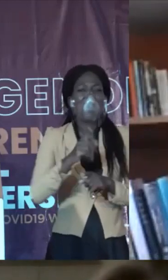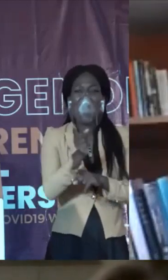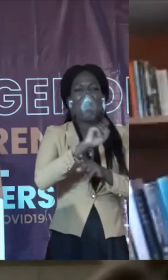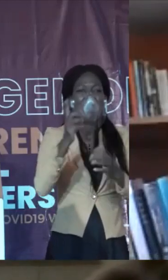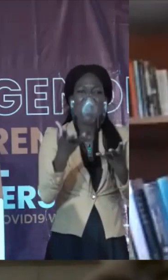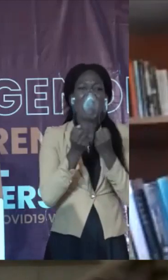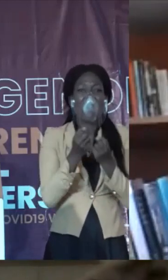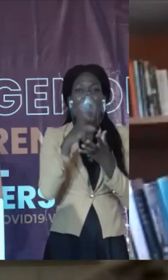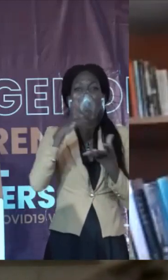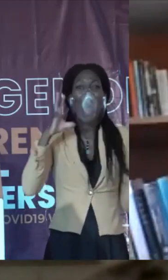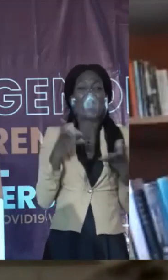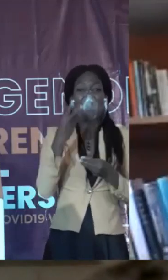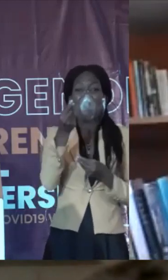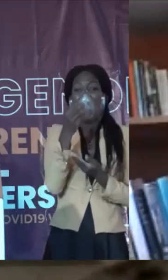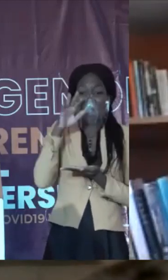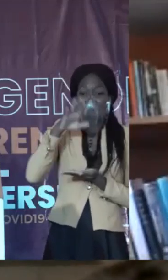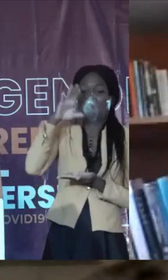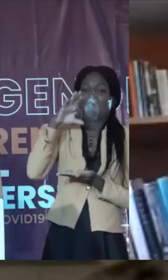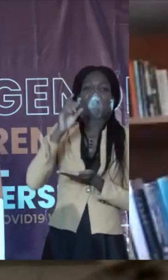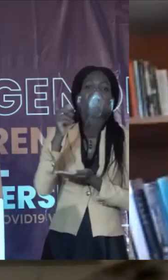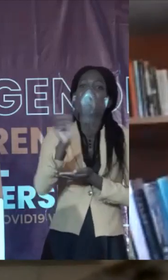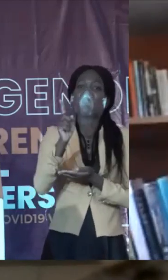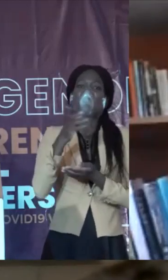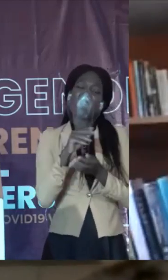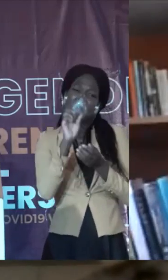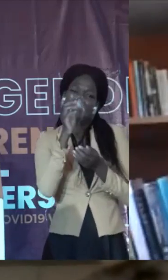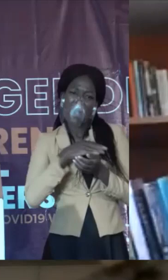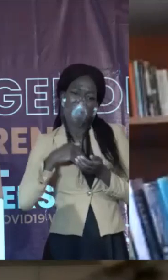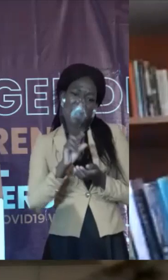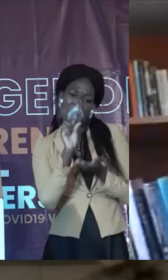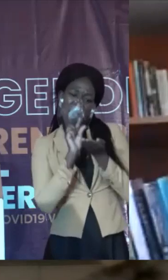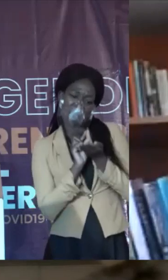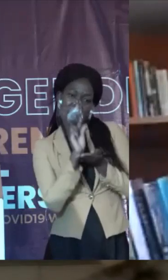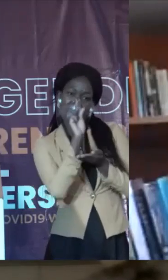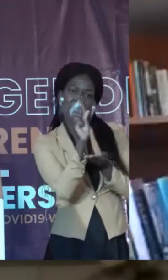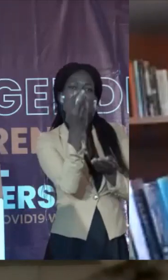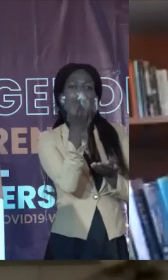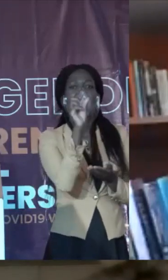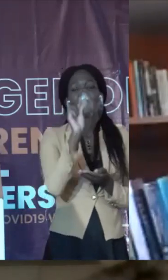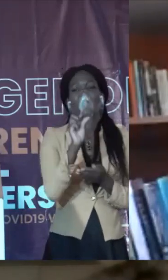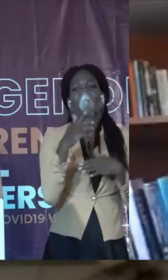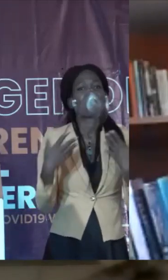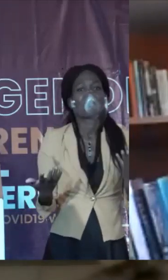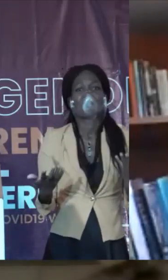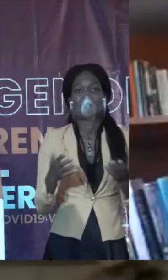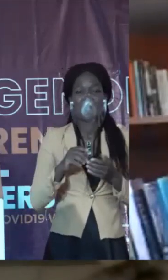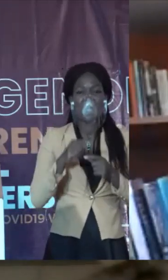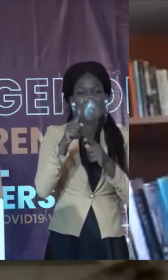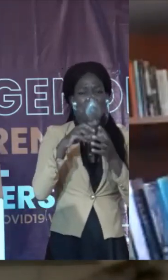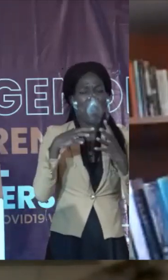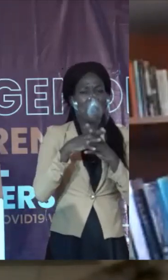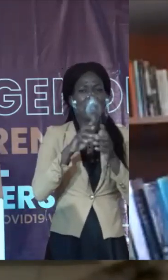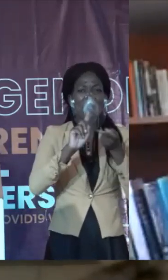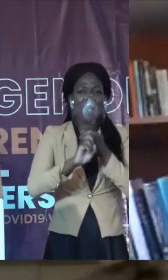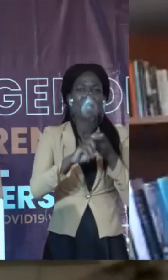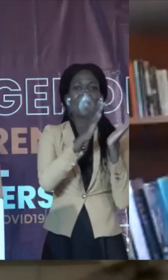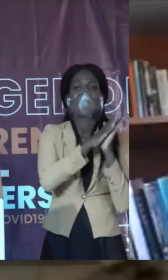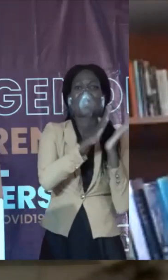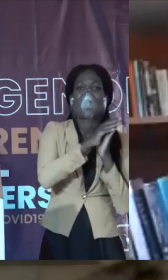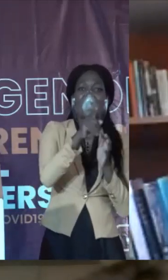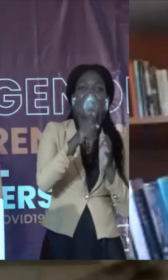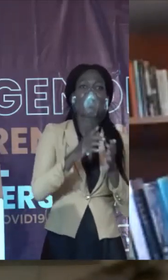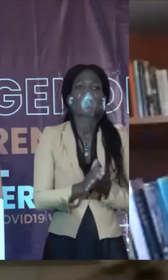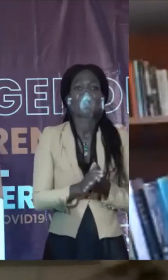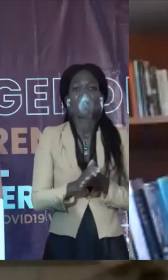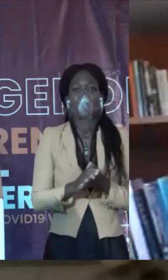are micro. So the first strategy is to deconstruct the patriarchal underpinnings. We talk of women